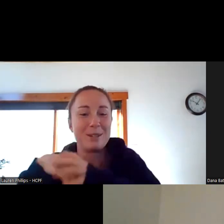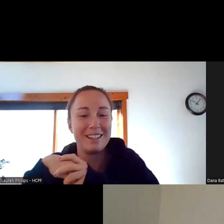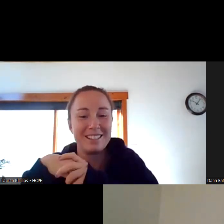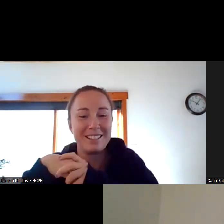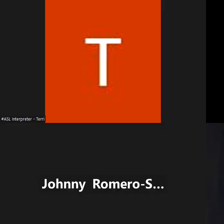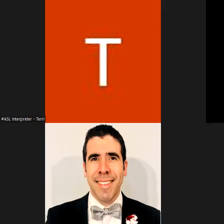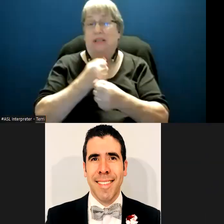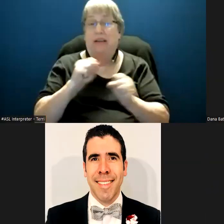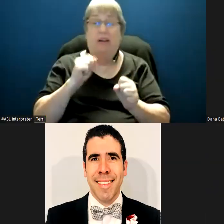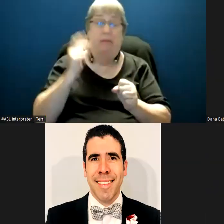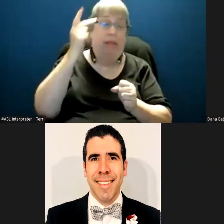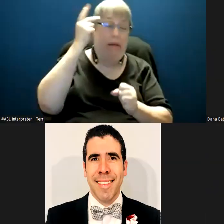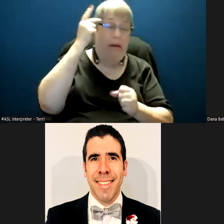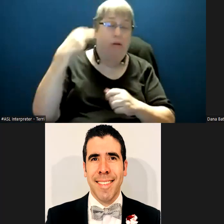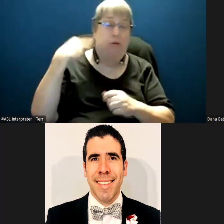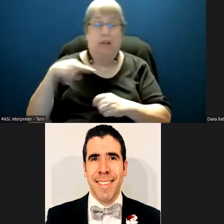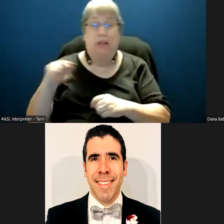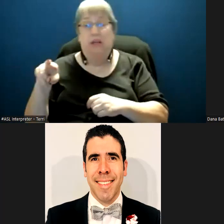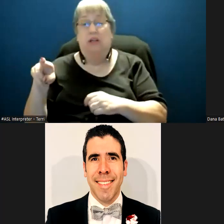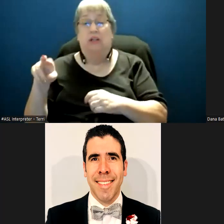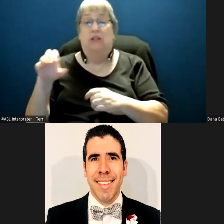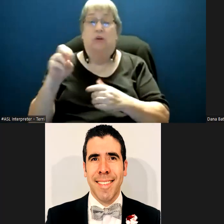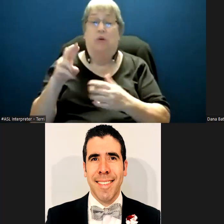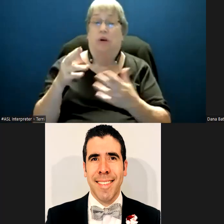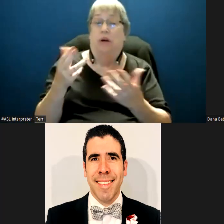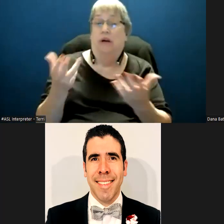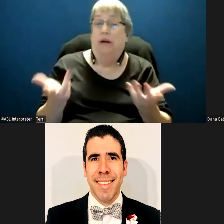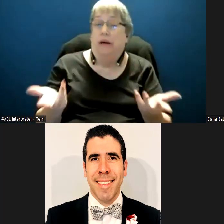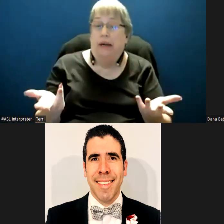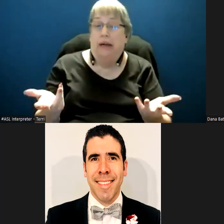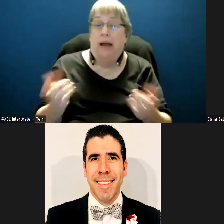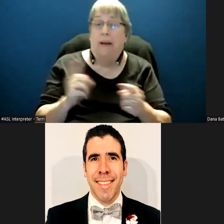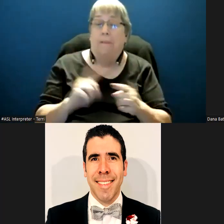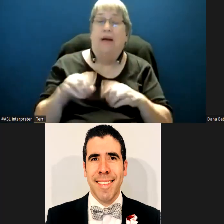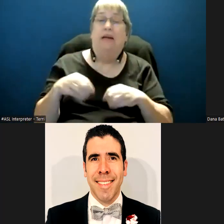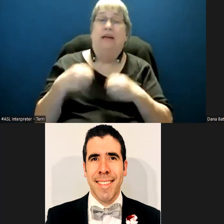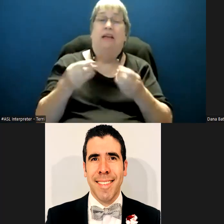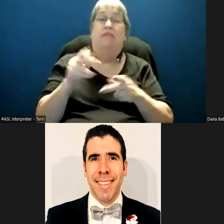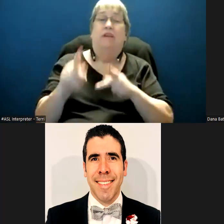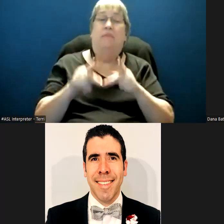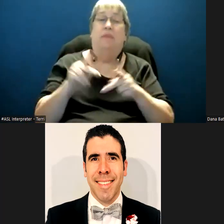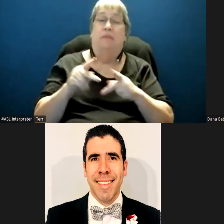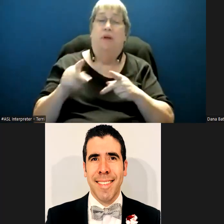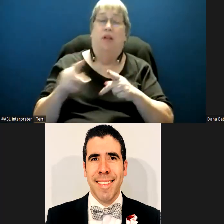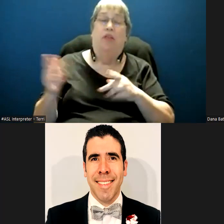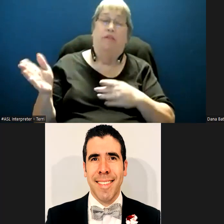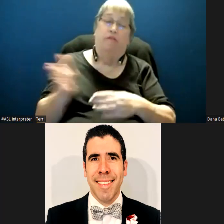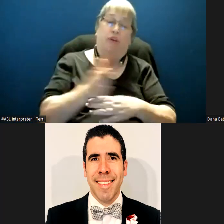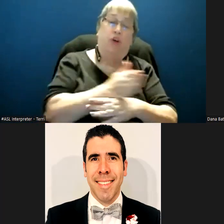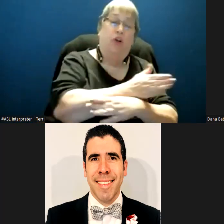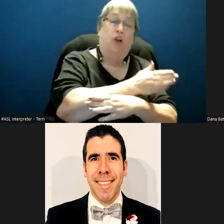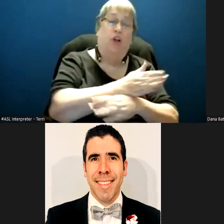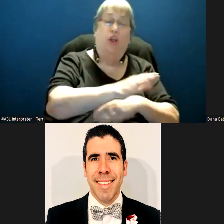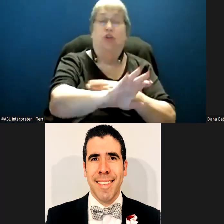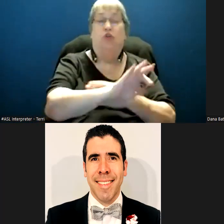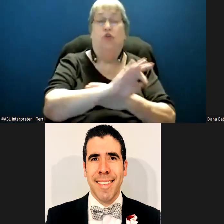we've been doing this. Could be, there's lots of other things going on, but giving people full range of spectrum of choice in some of these